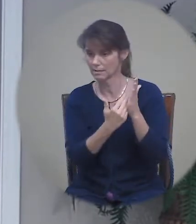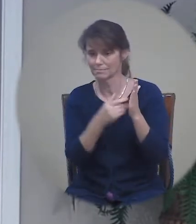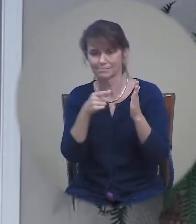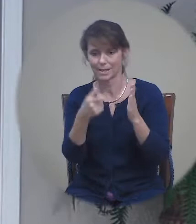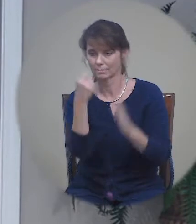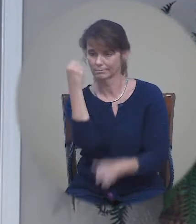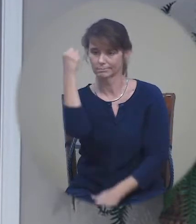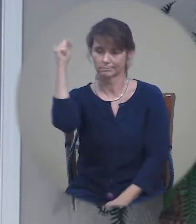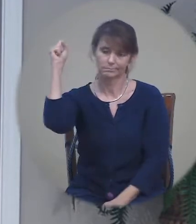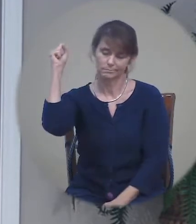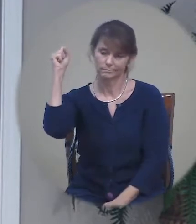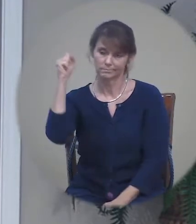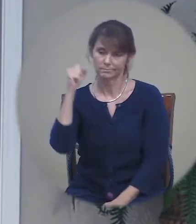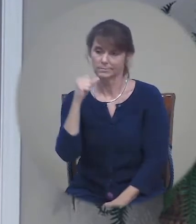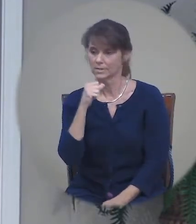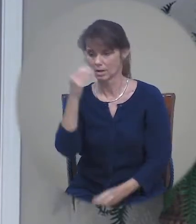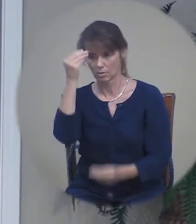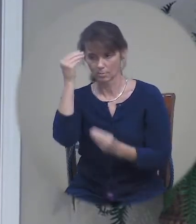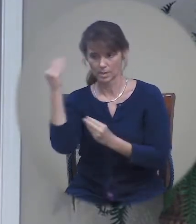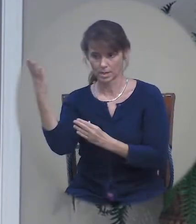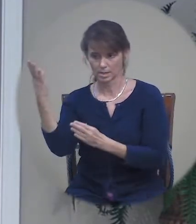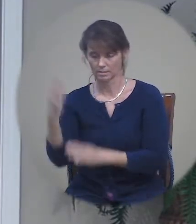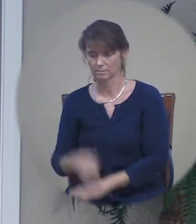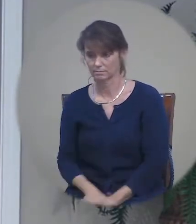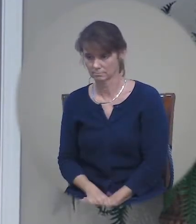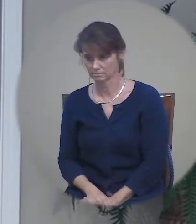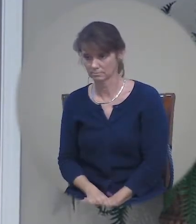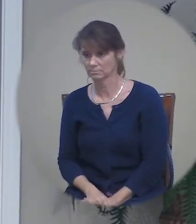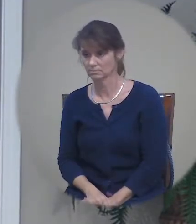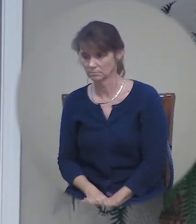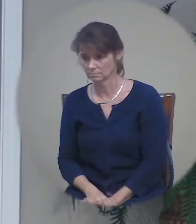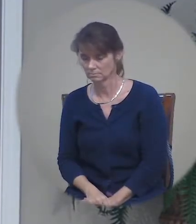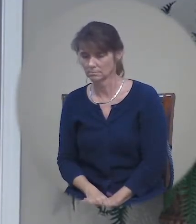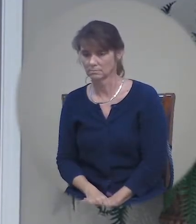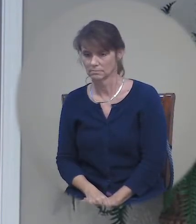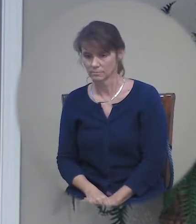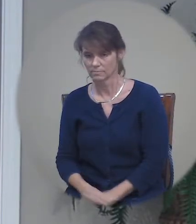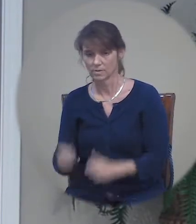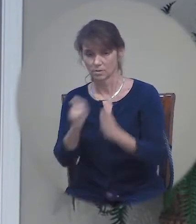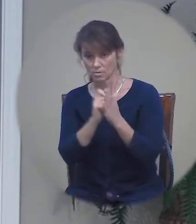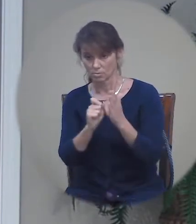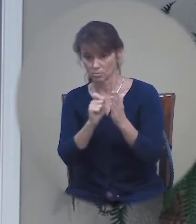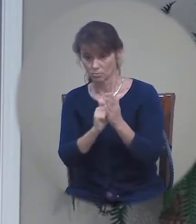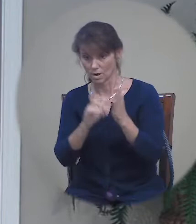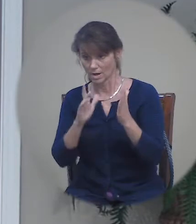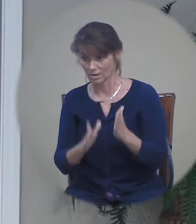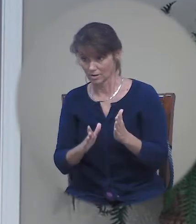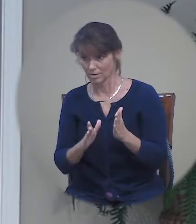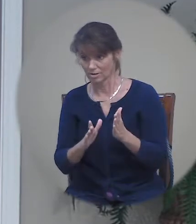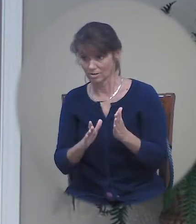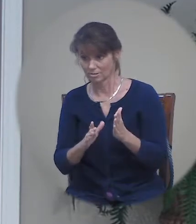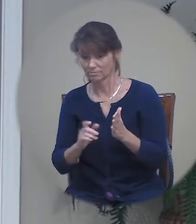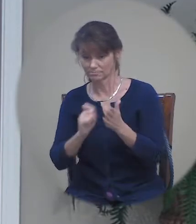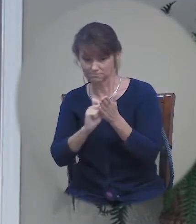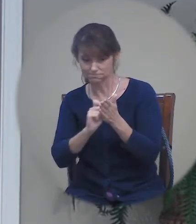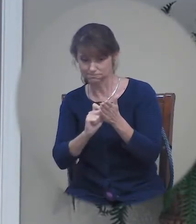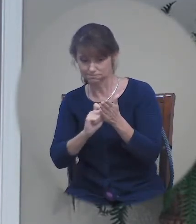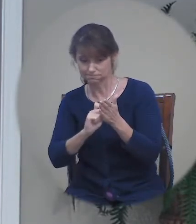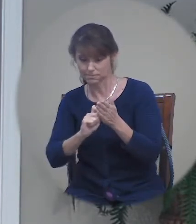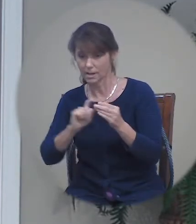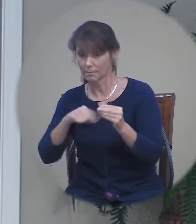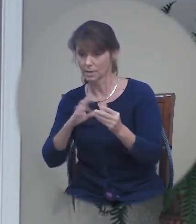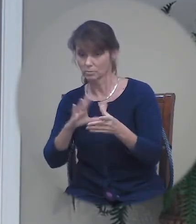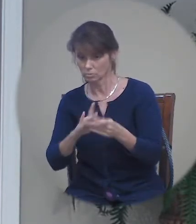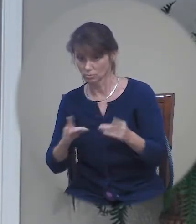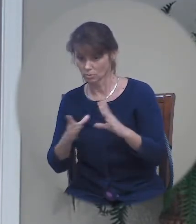it." And as the writer of Kings tells this story of King Hezekiah, he reintroduces something that